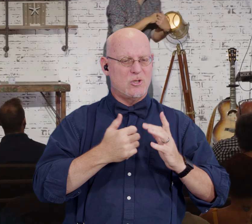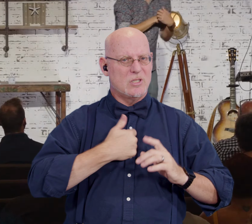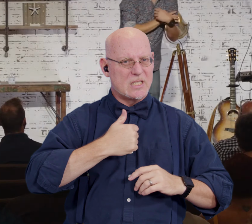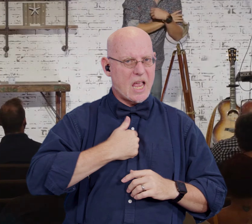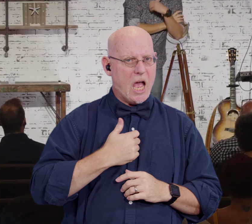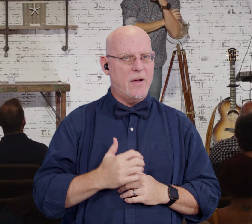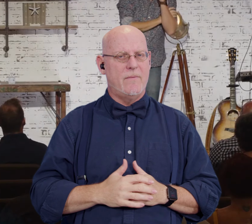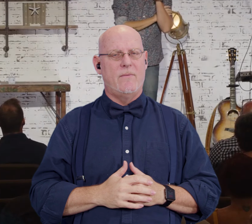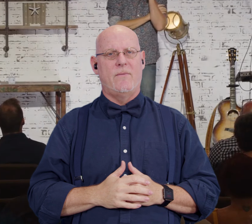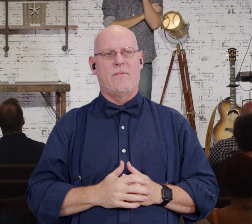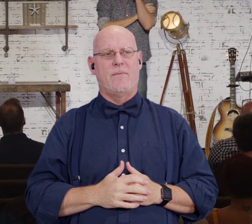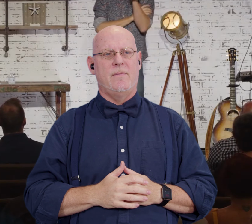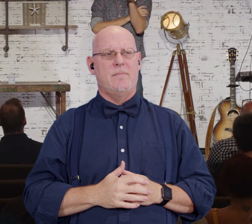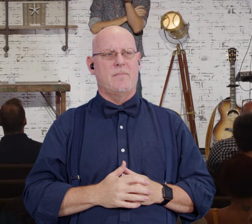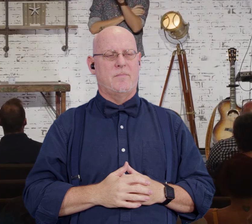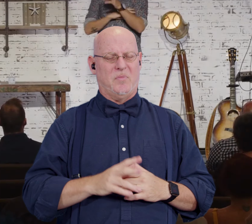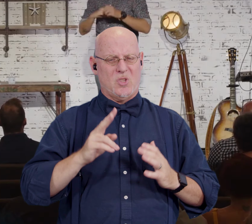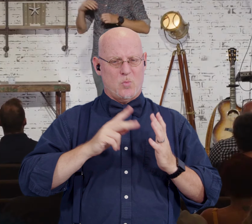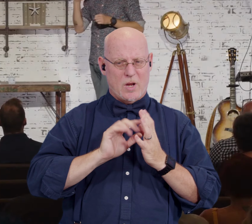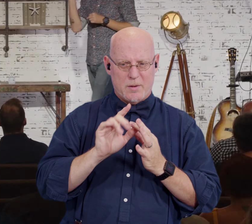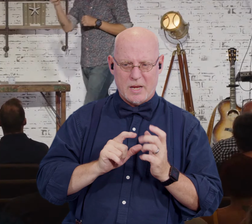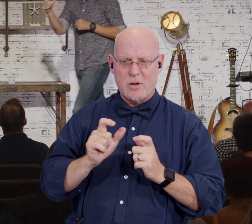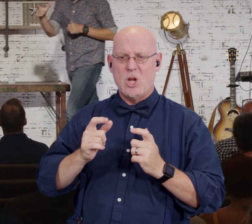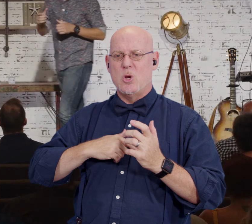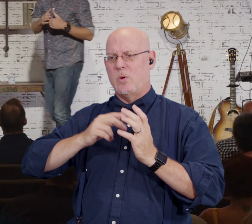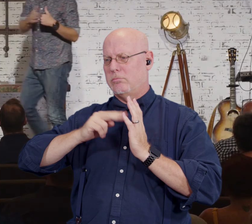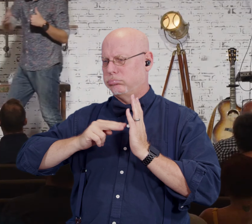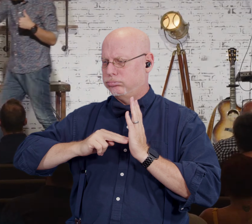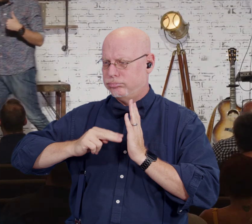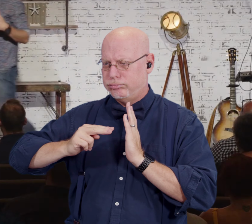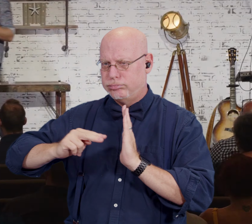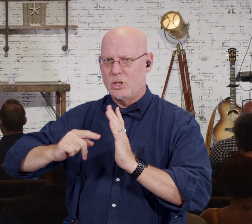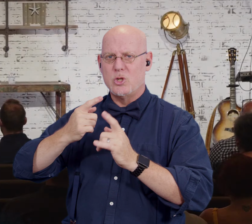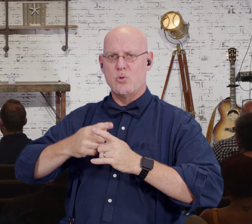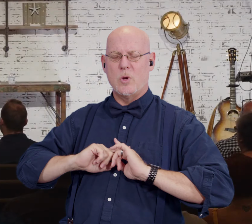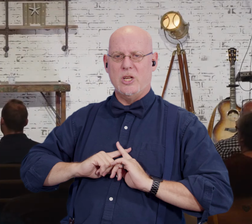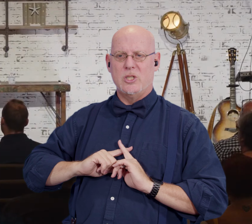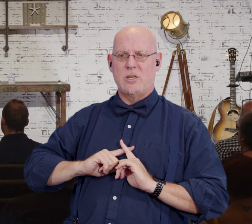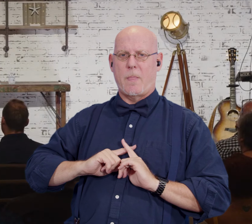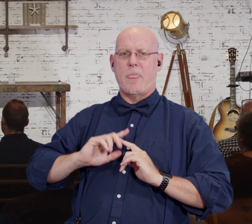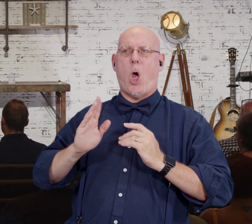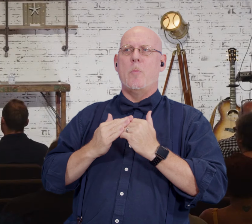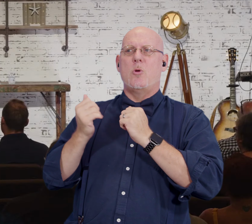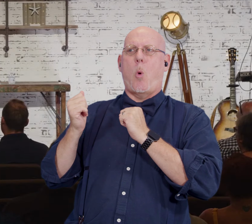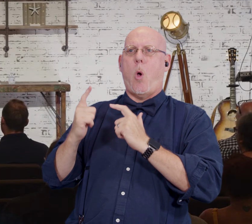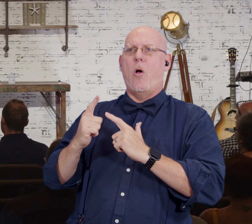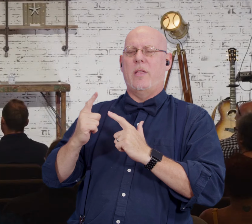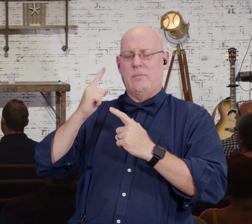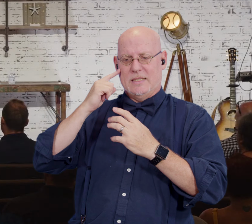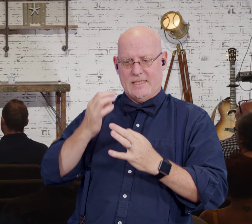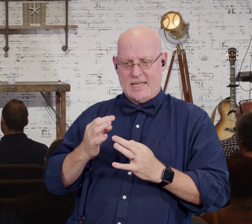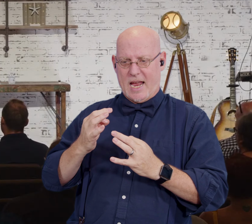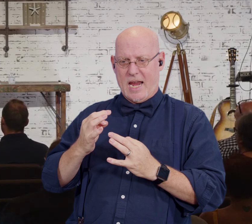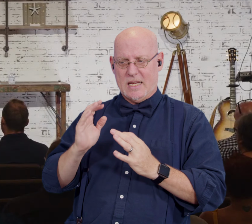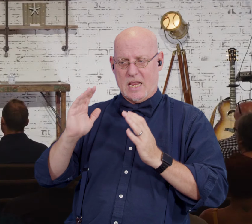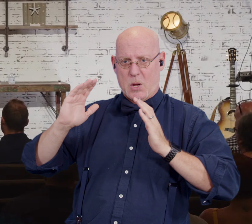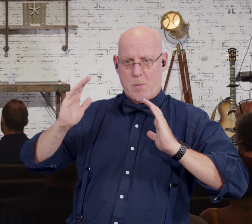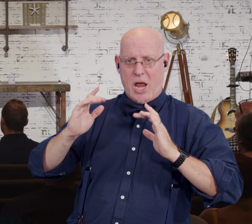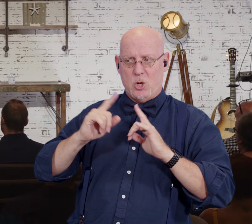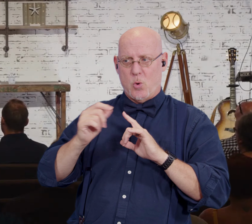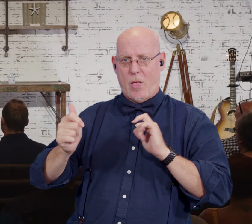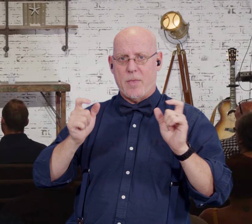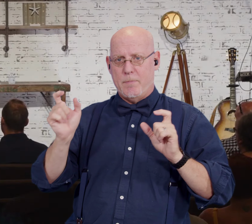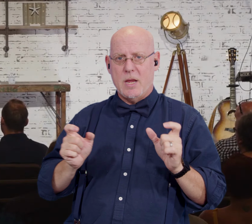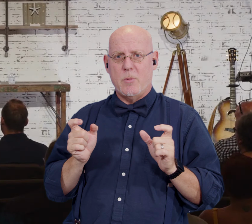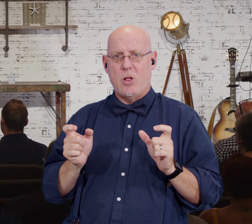the self. You read commentators, you read scholars, you read Christians who have gone on before, and almost all of them conclude that this